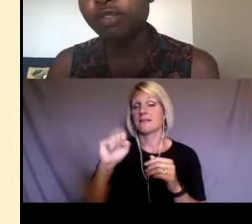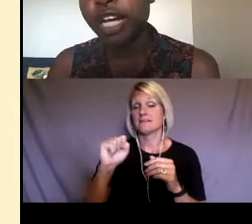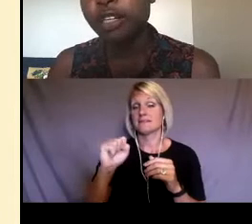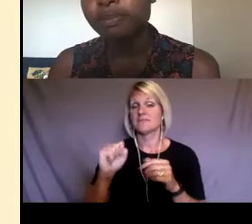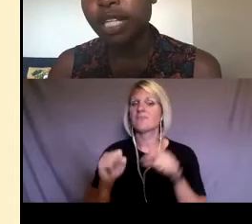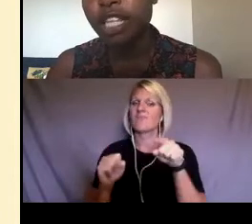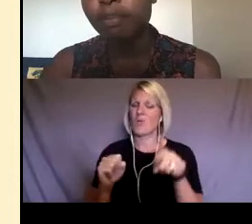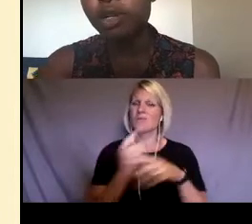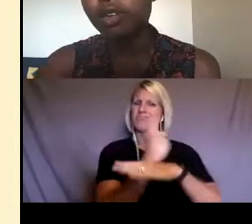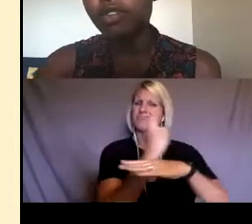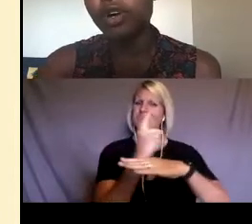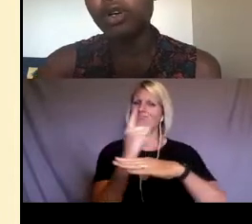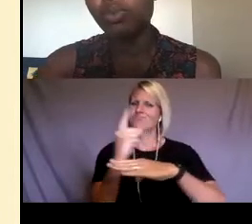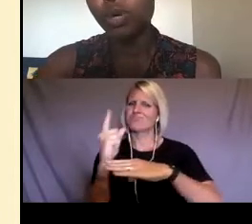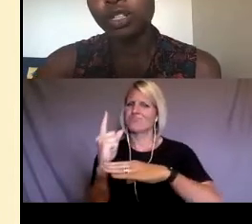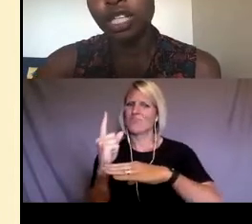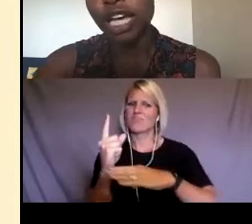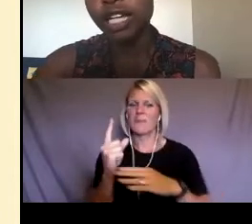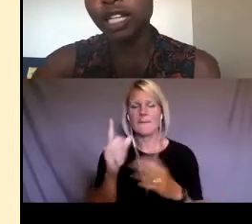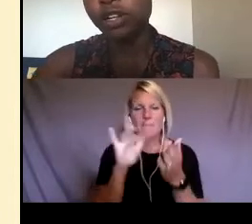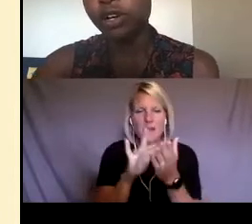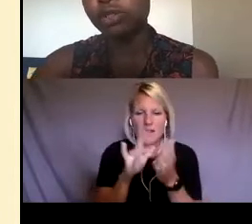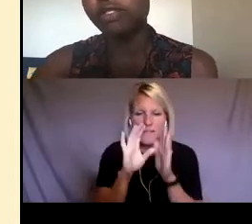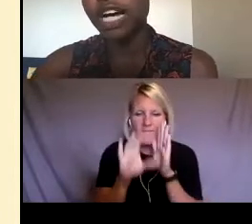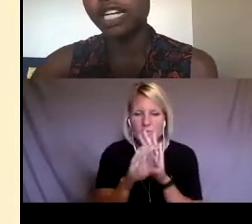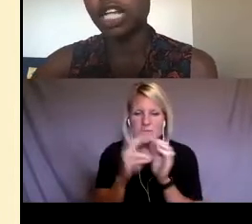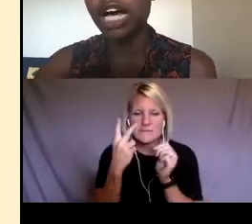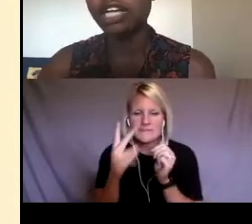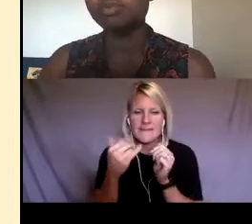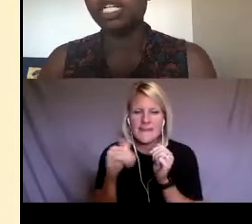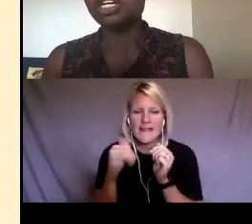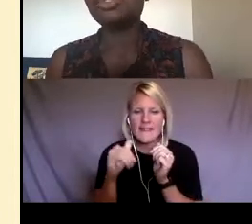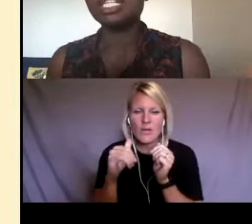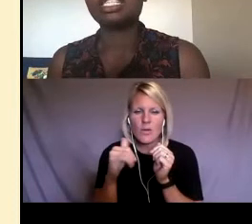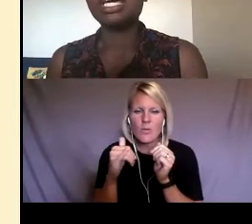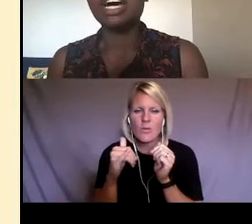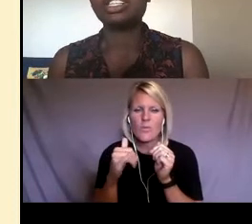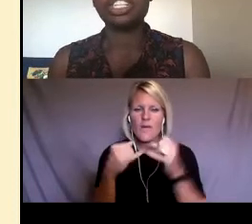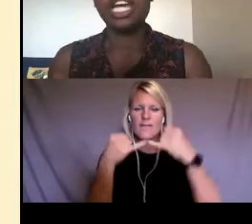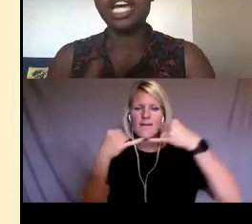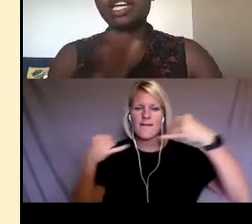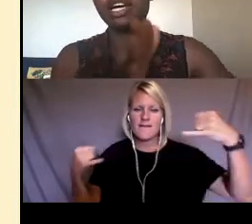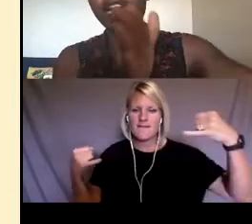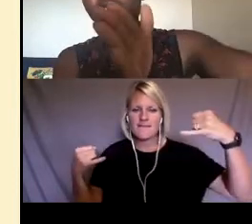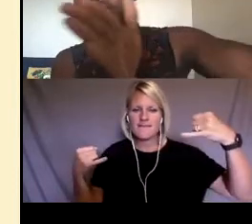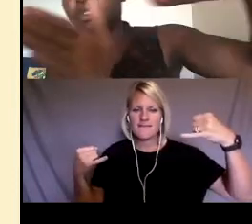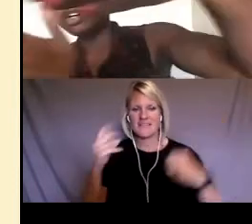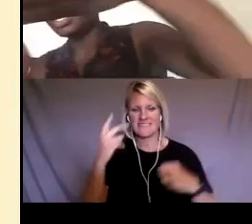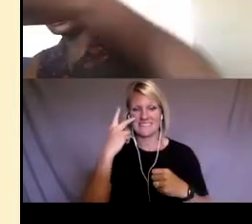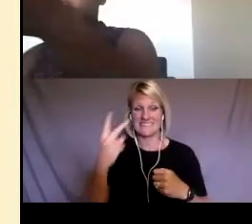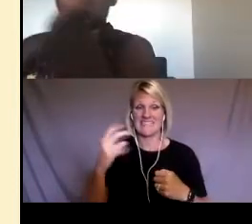sort of like in the middle of the photo where you see that yellow dividing line, you can see how the chicane kind